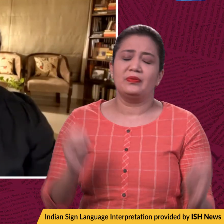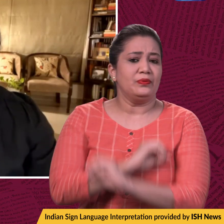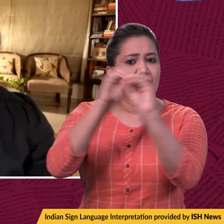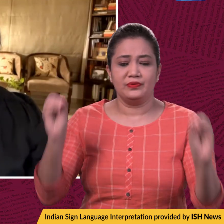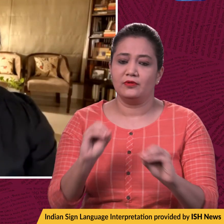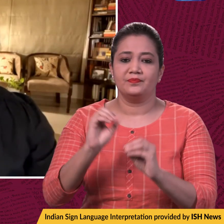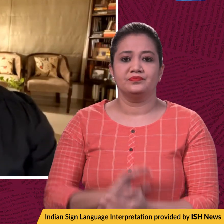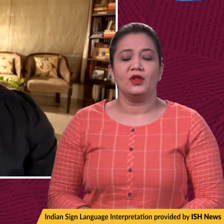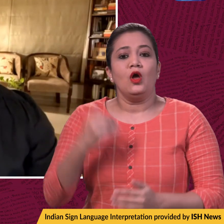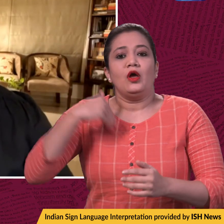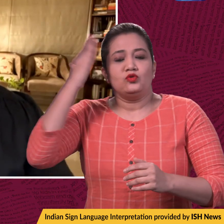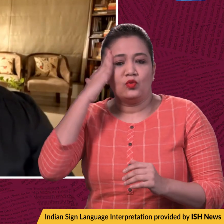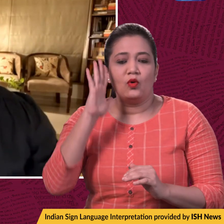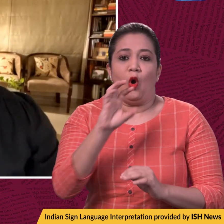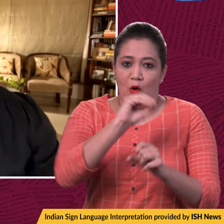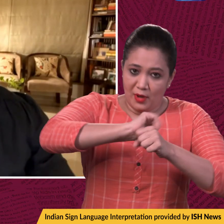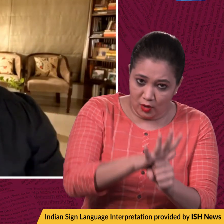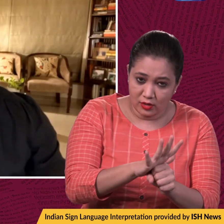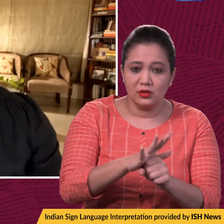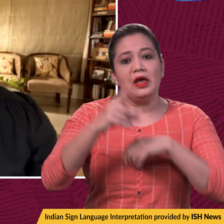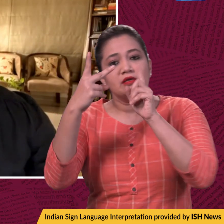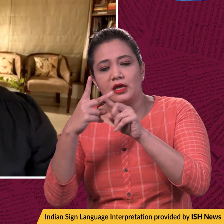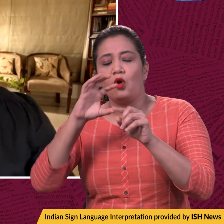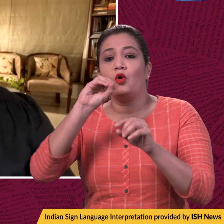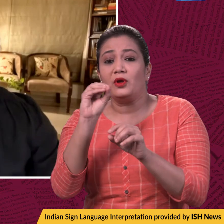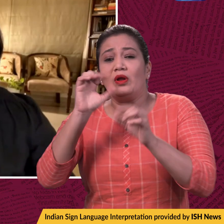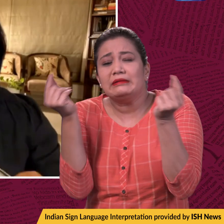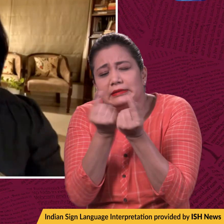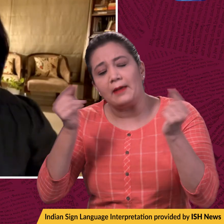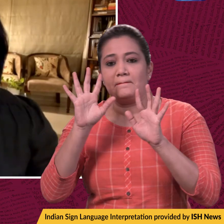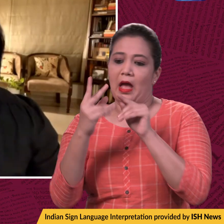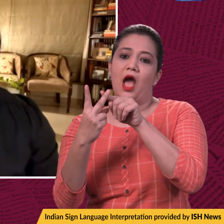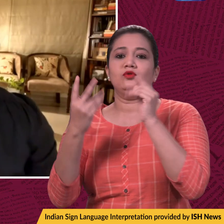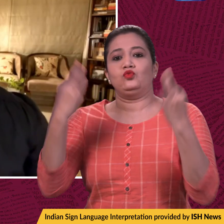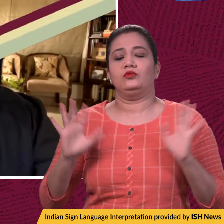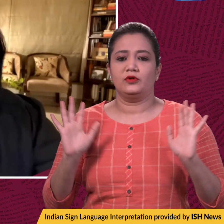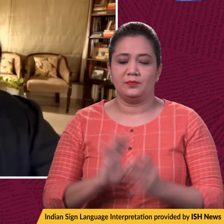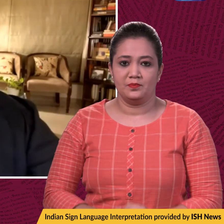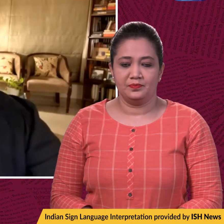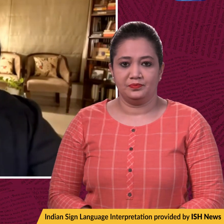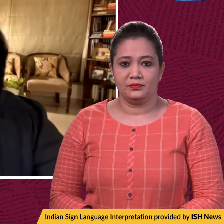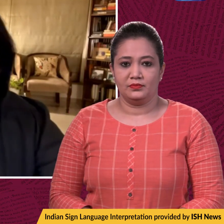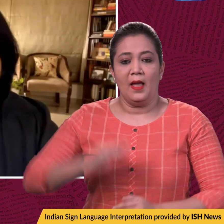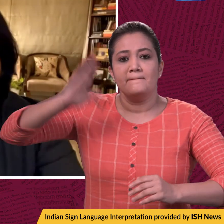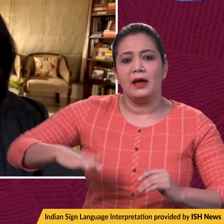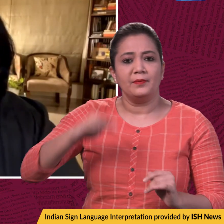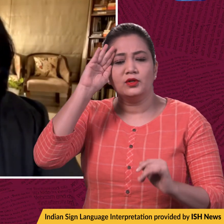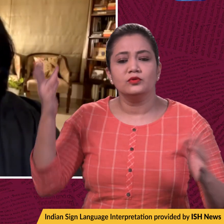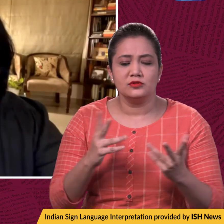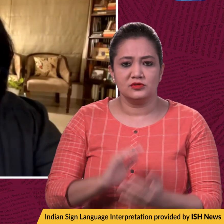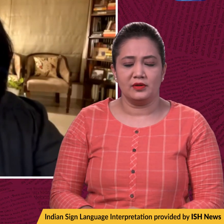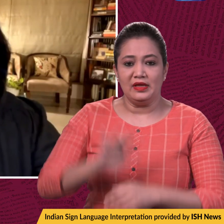concerned, we don't know yet. We now have Omicron and Omicron-like. An update from